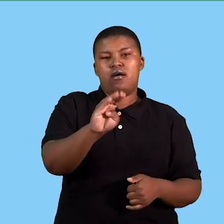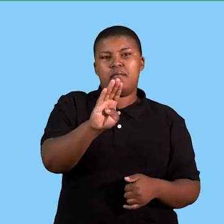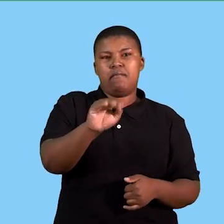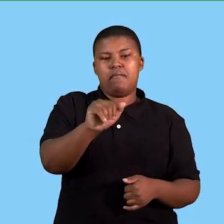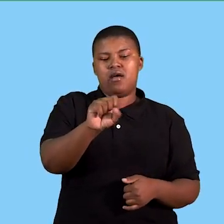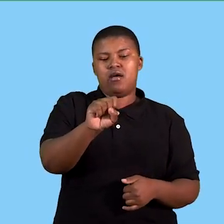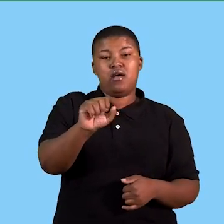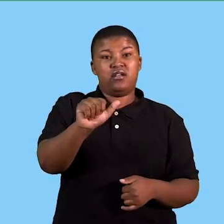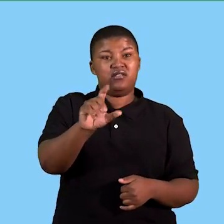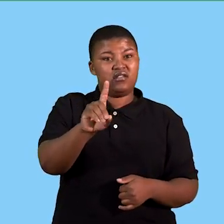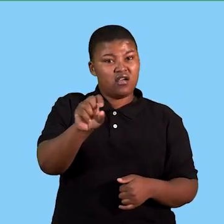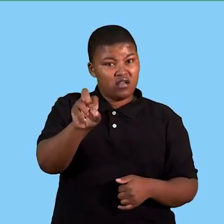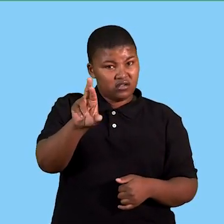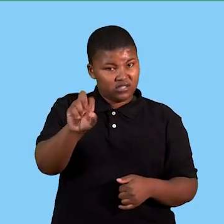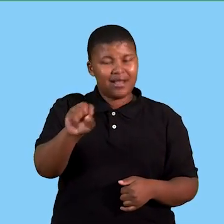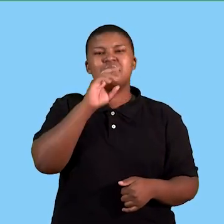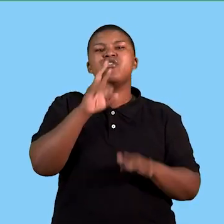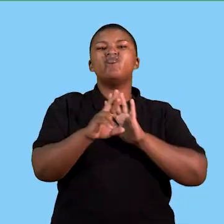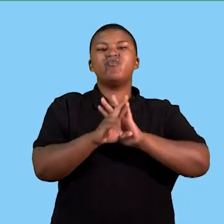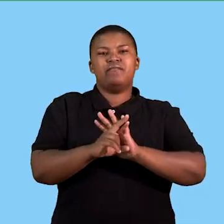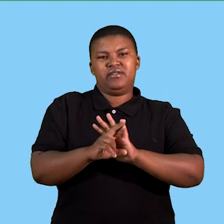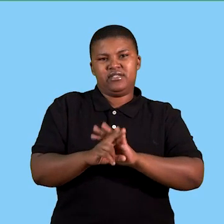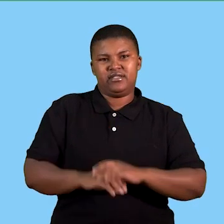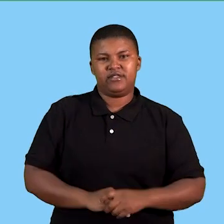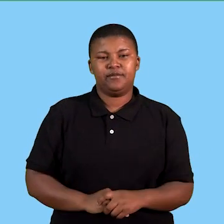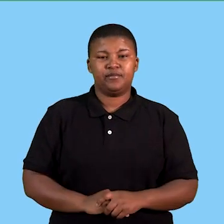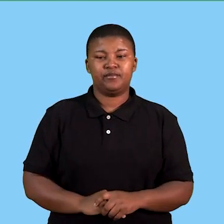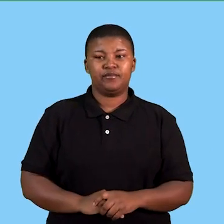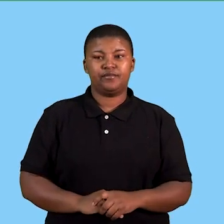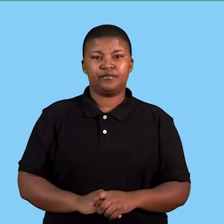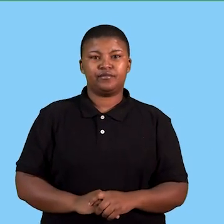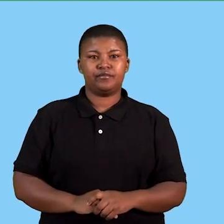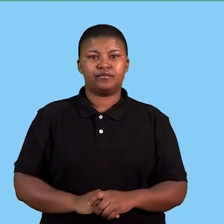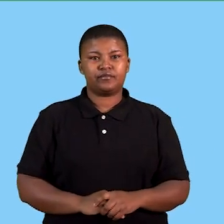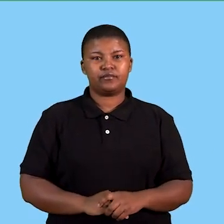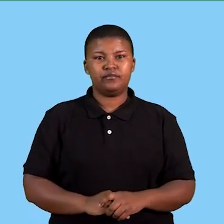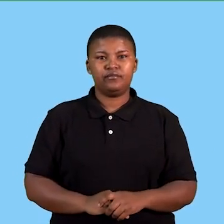can talk about they must represent. Oh, my spelling.